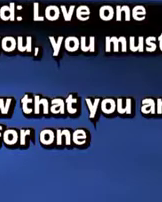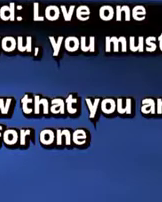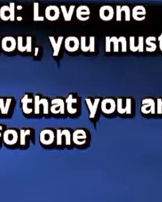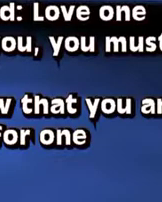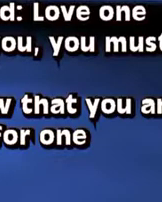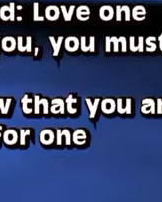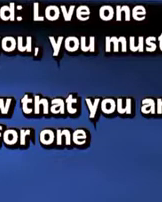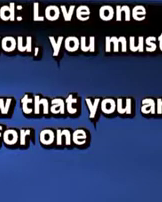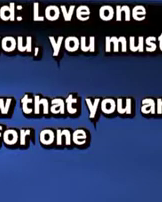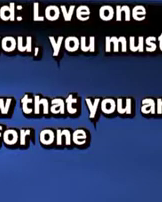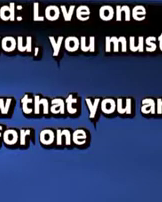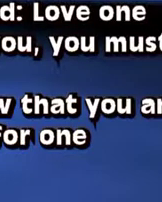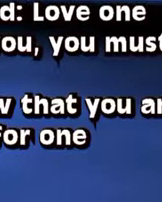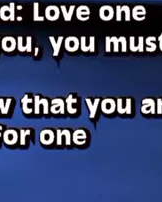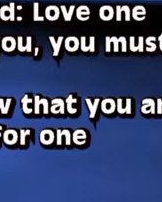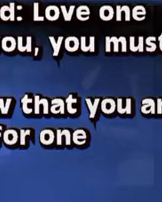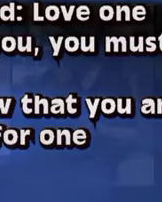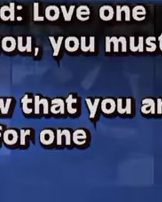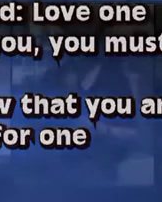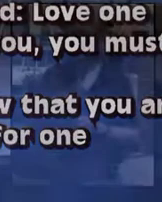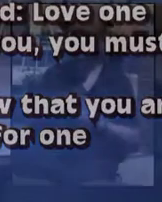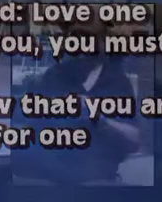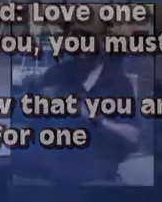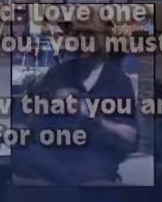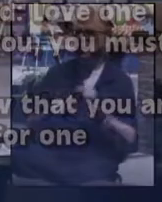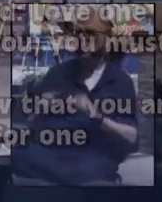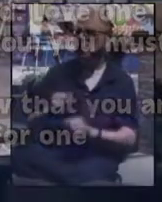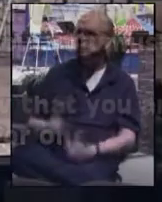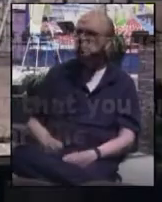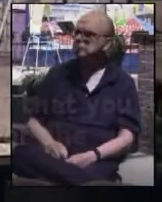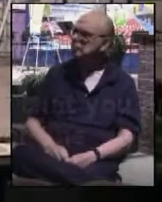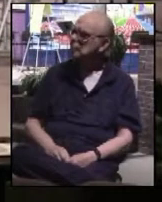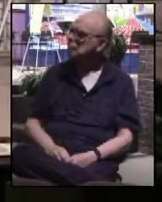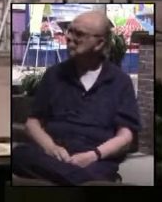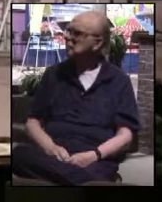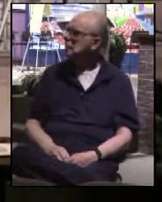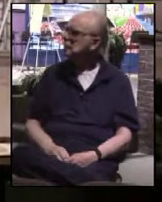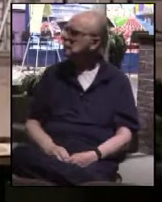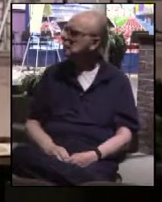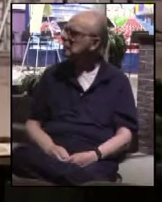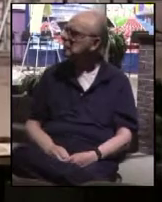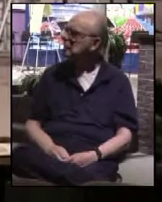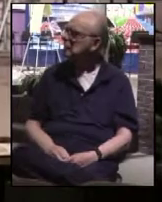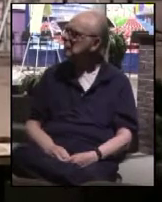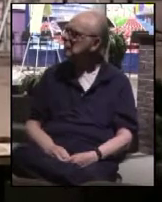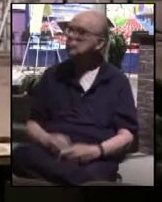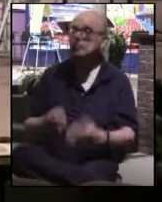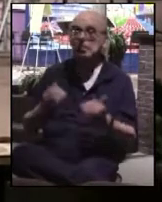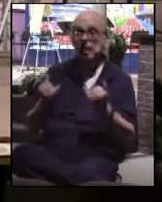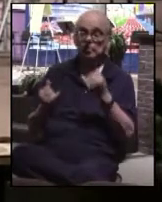if you have love for one another now